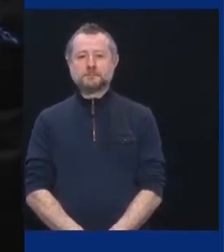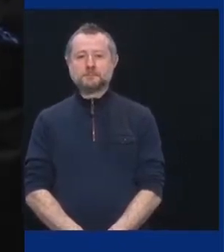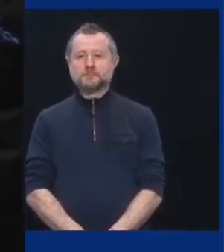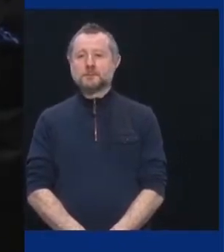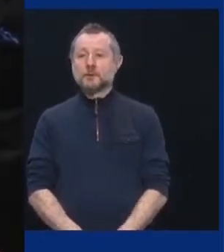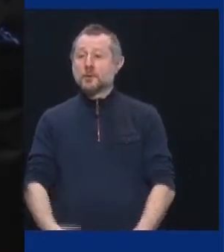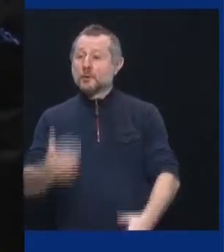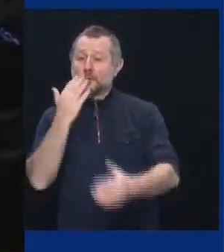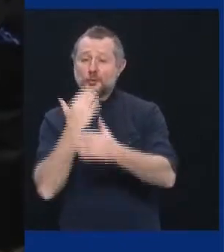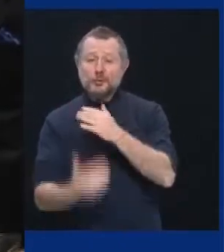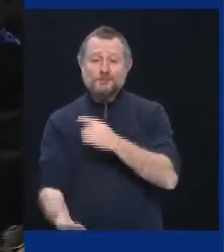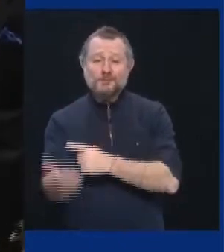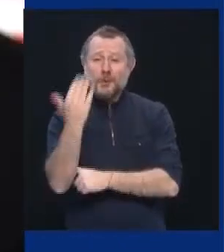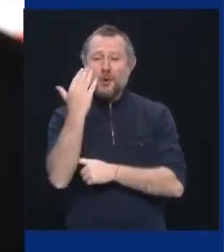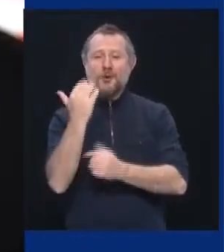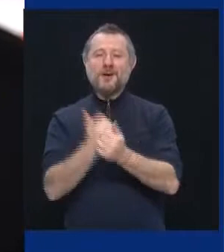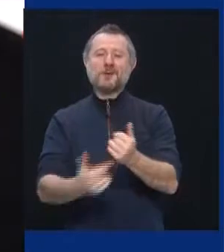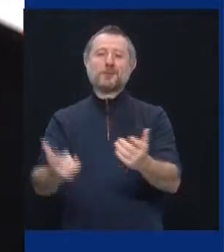morning, everyone.